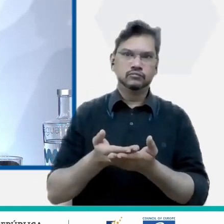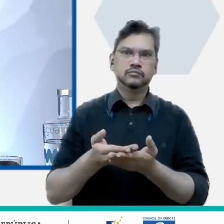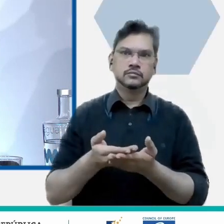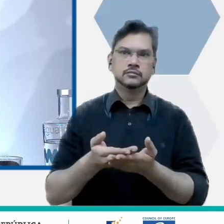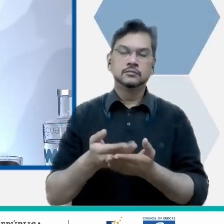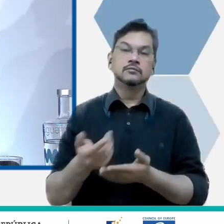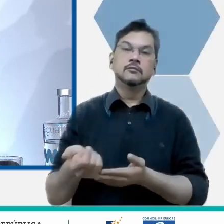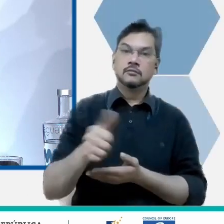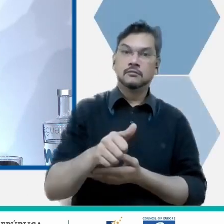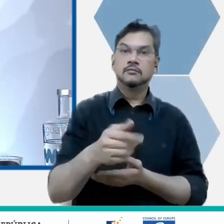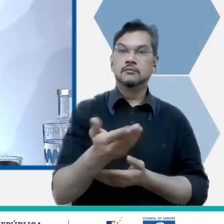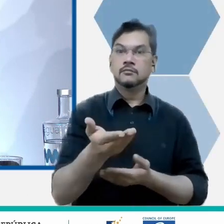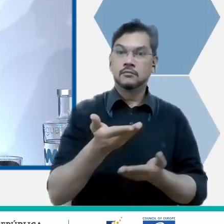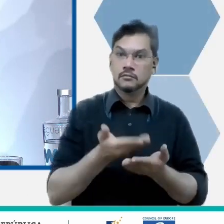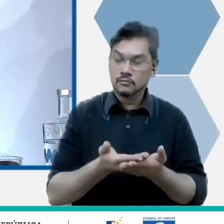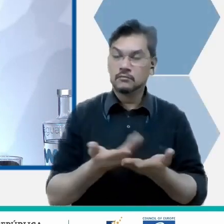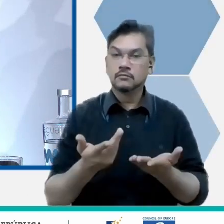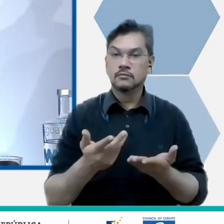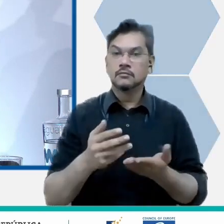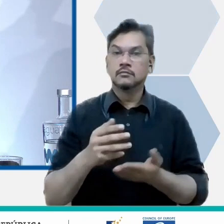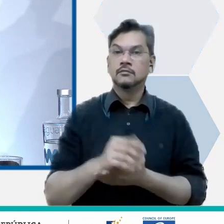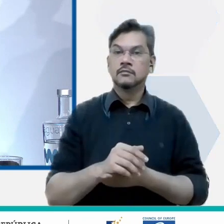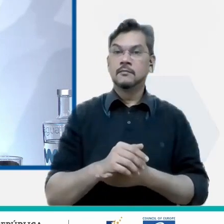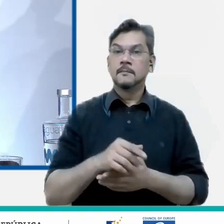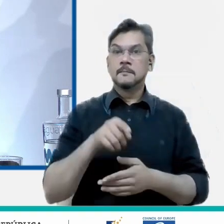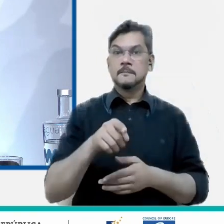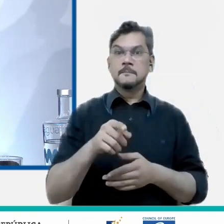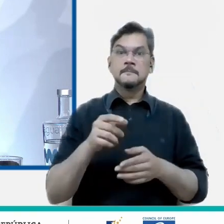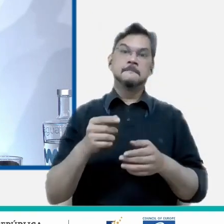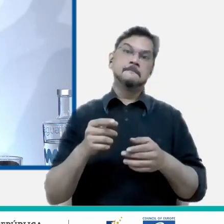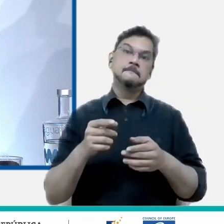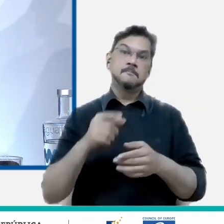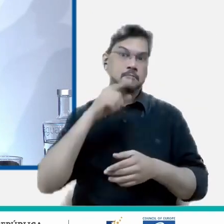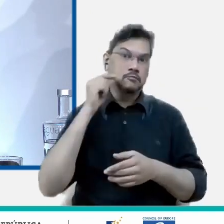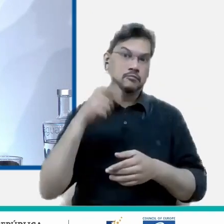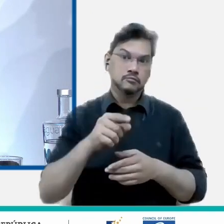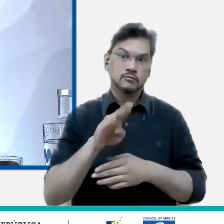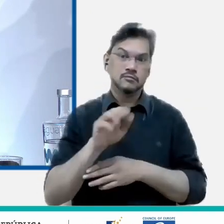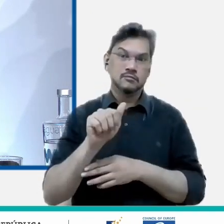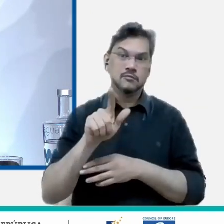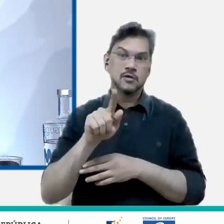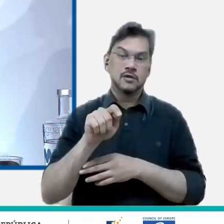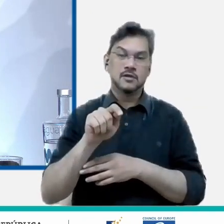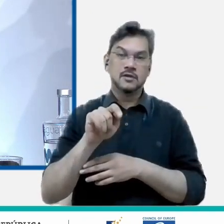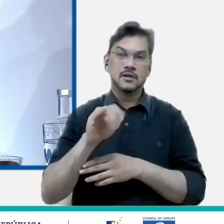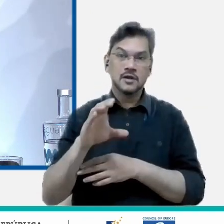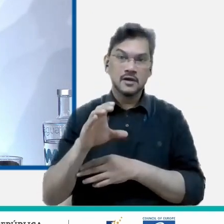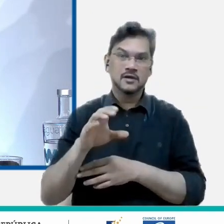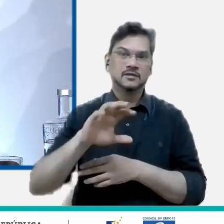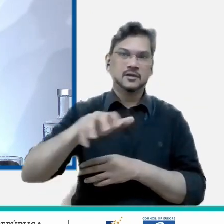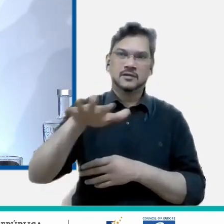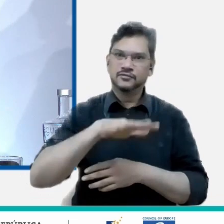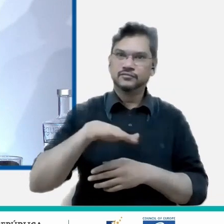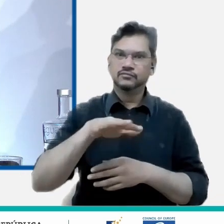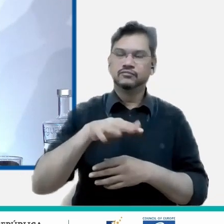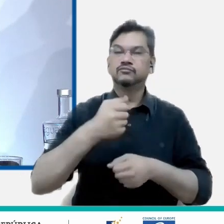Marek Pozniansky, Director General of the Council of Baltic States, and also Mr. Ukashev, Director of